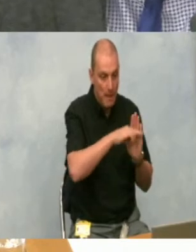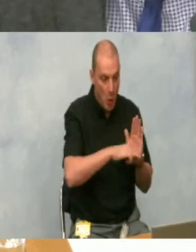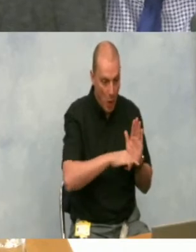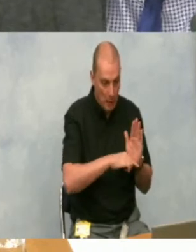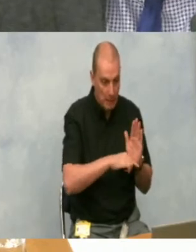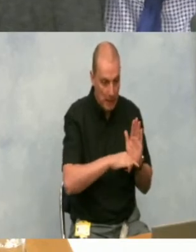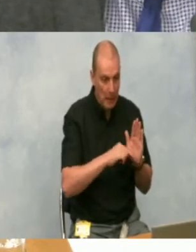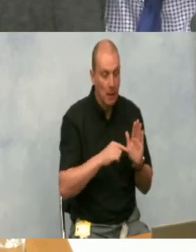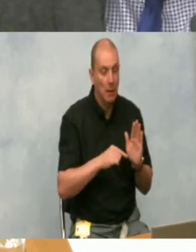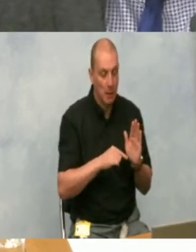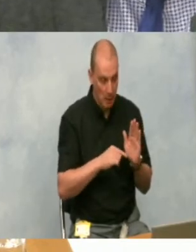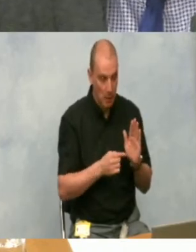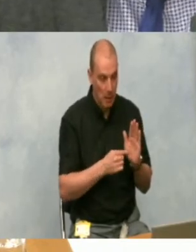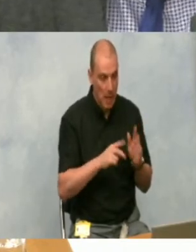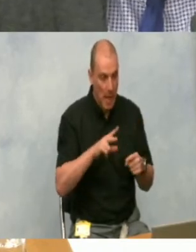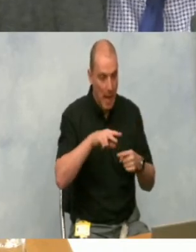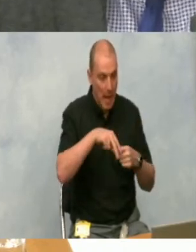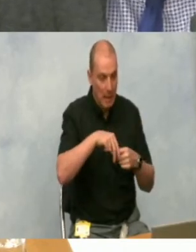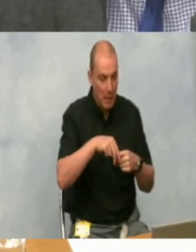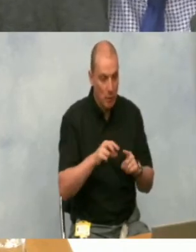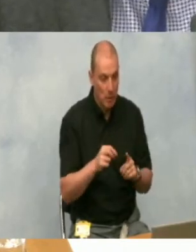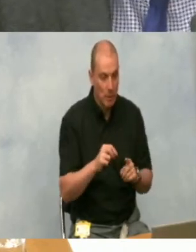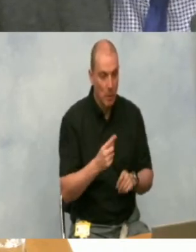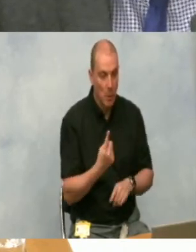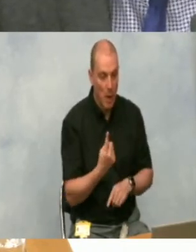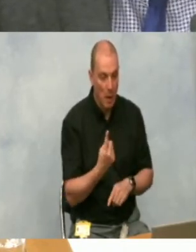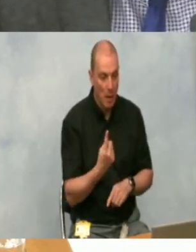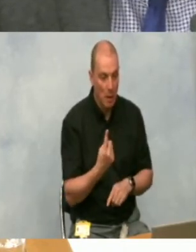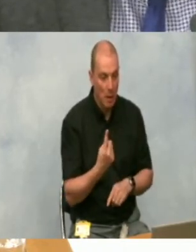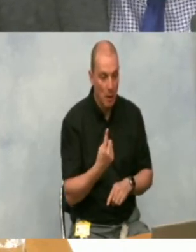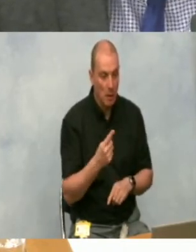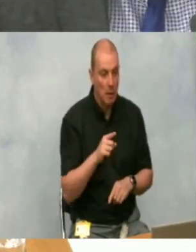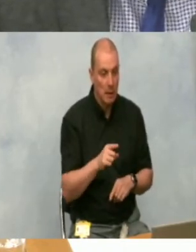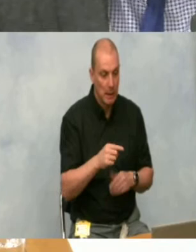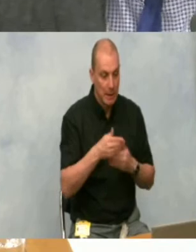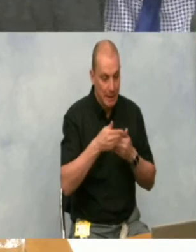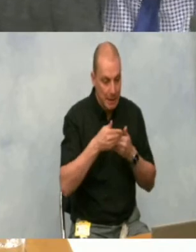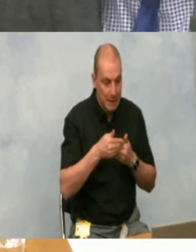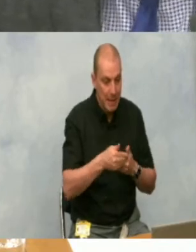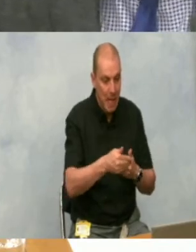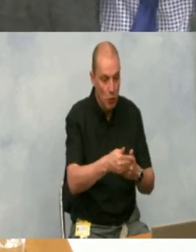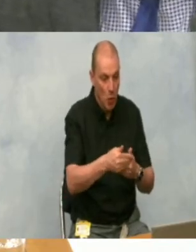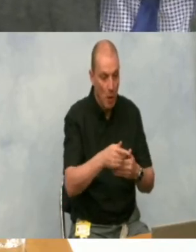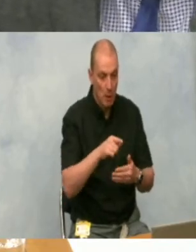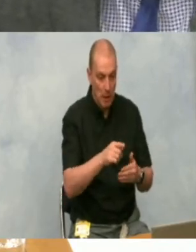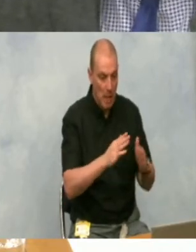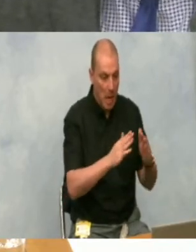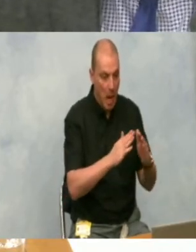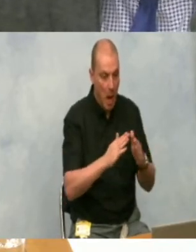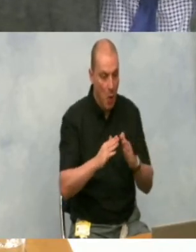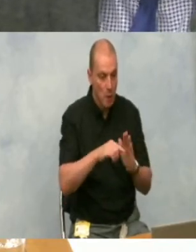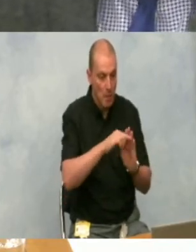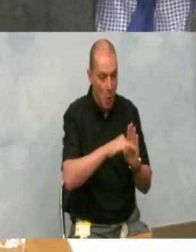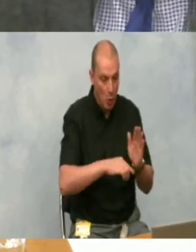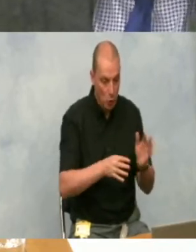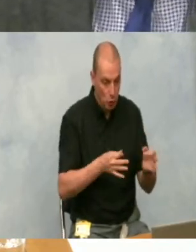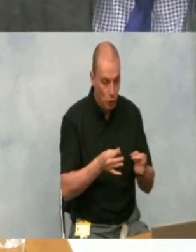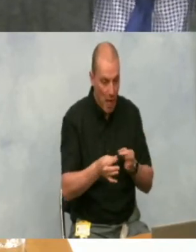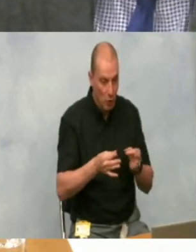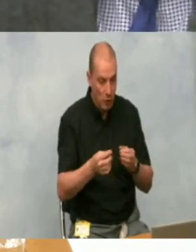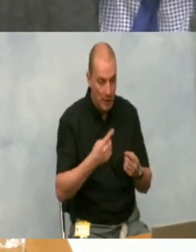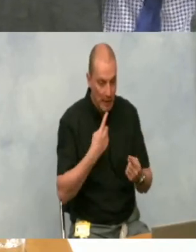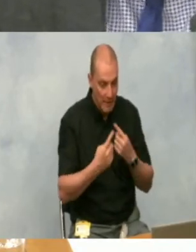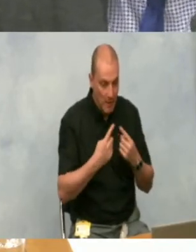scope, which is attached to Appendix 1. The schedule itself sets out details of each housing policy and strategy, the frequency of